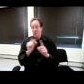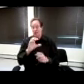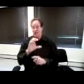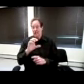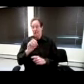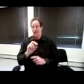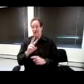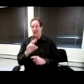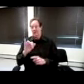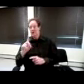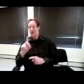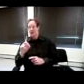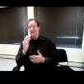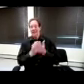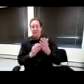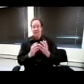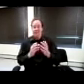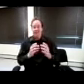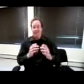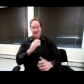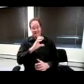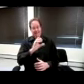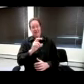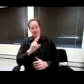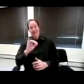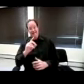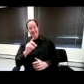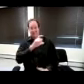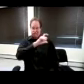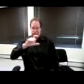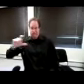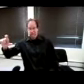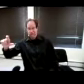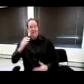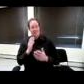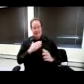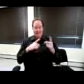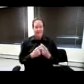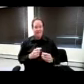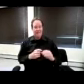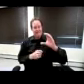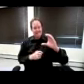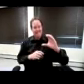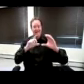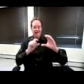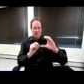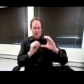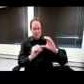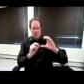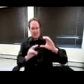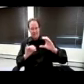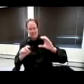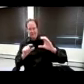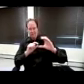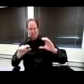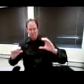people write it in all caps. My department writes it with only a capital C. So, things like